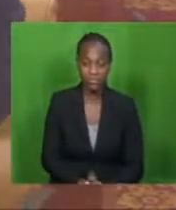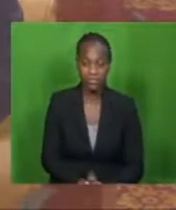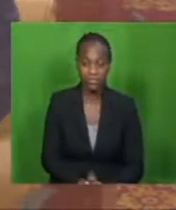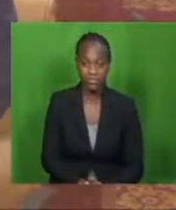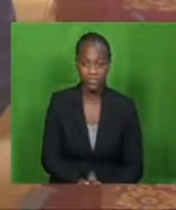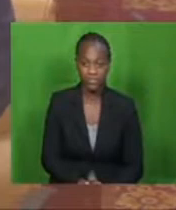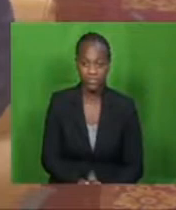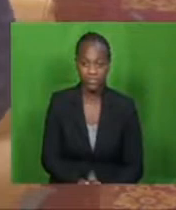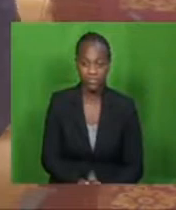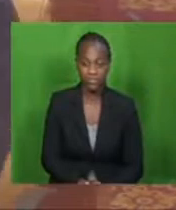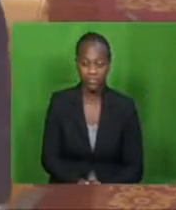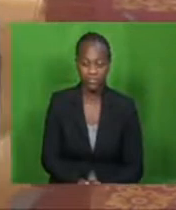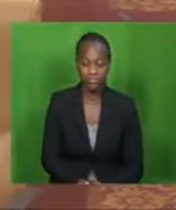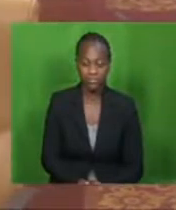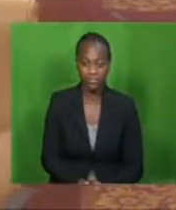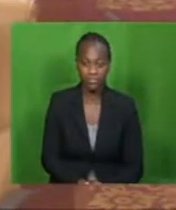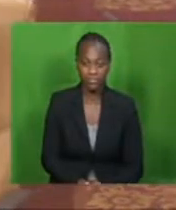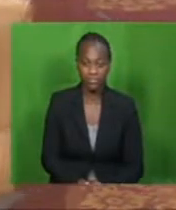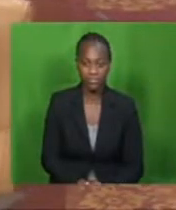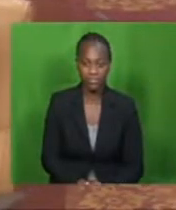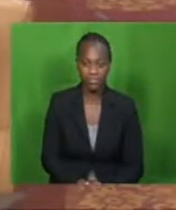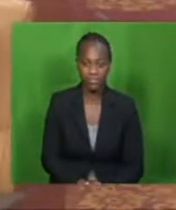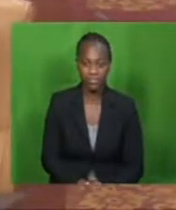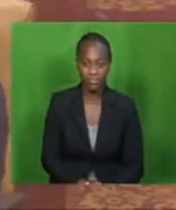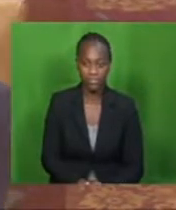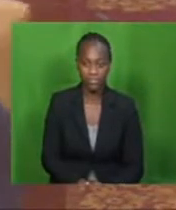So based on that, we agree.